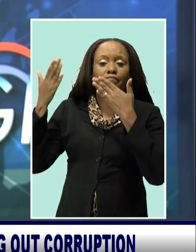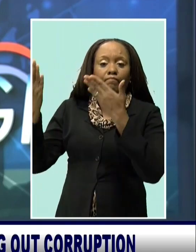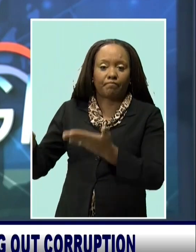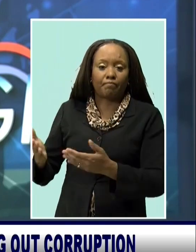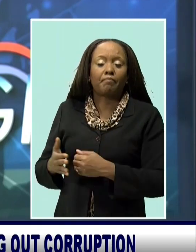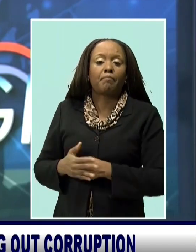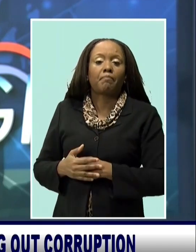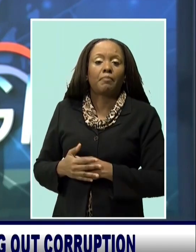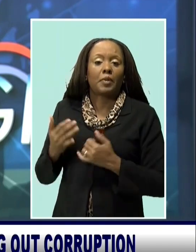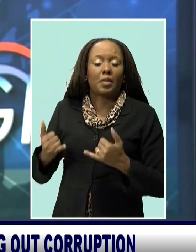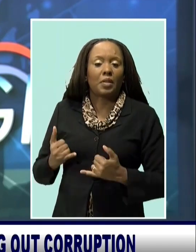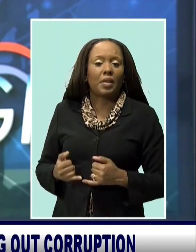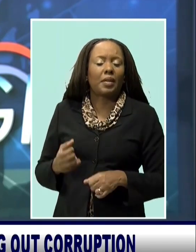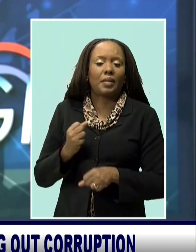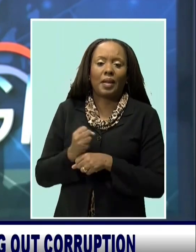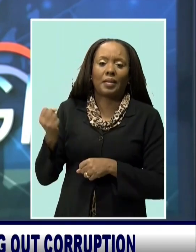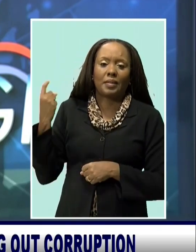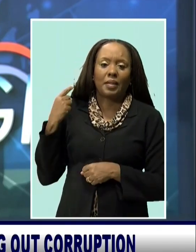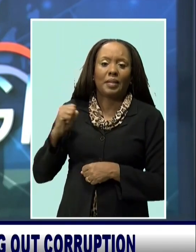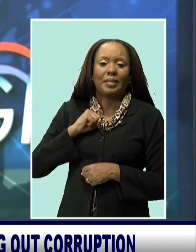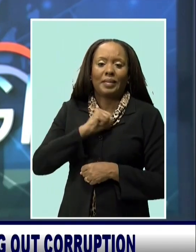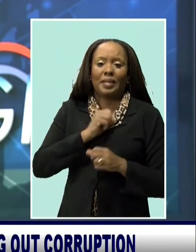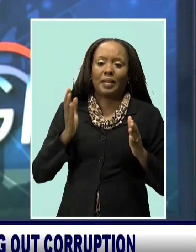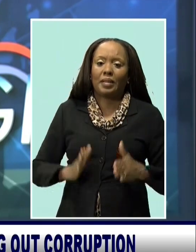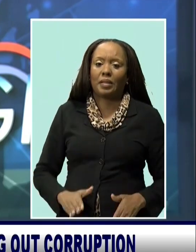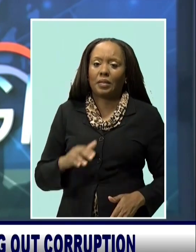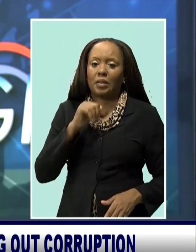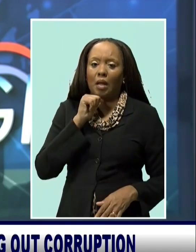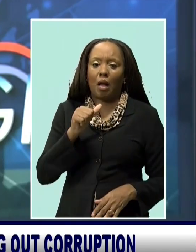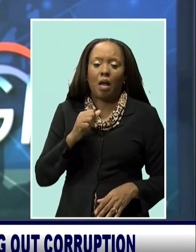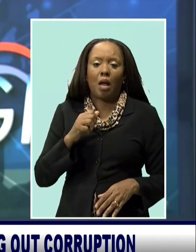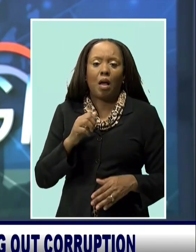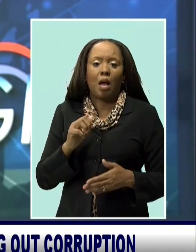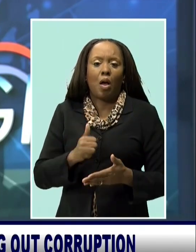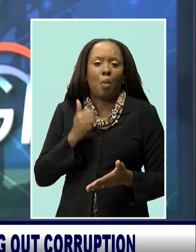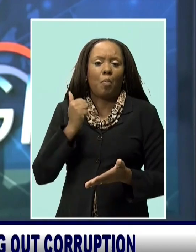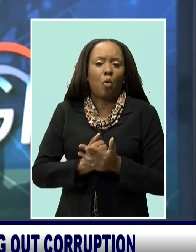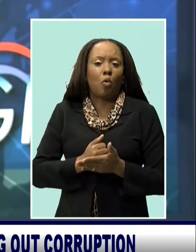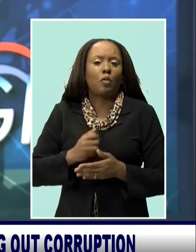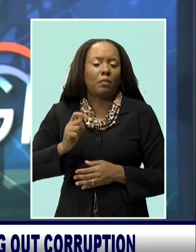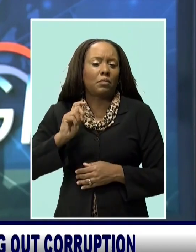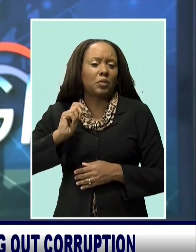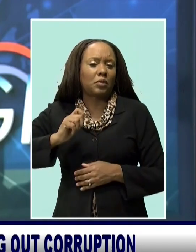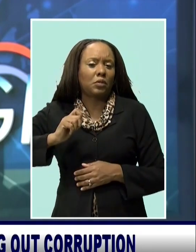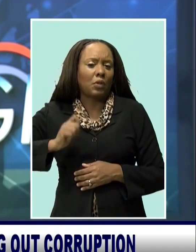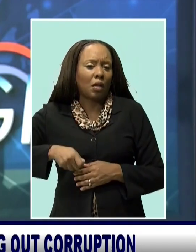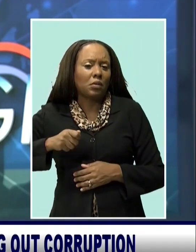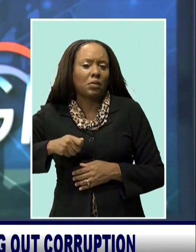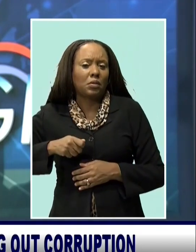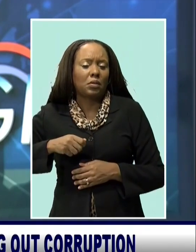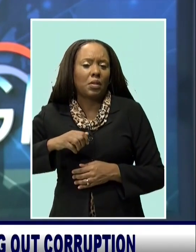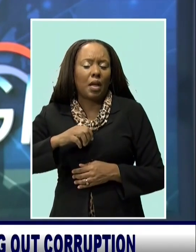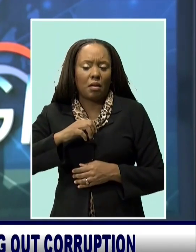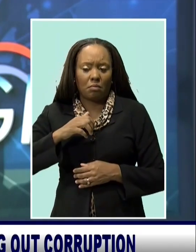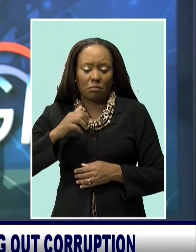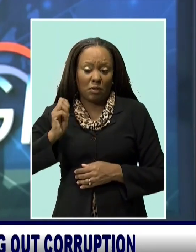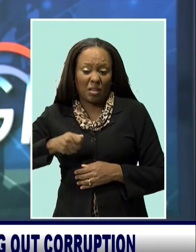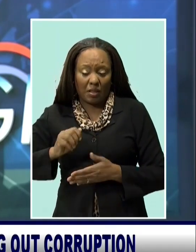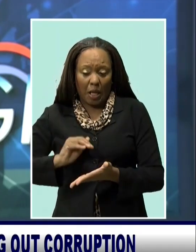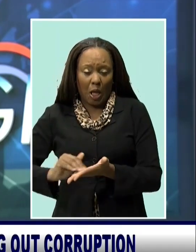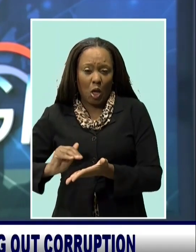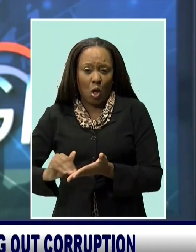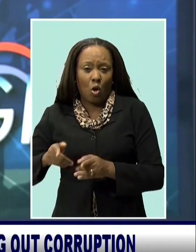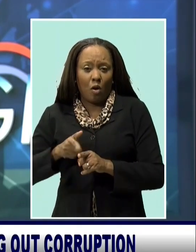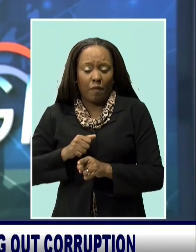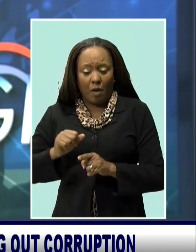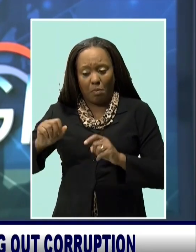year. Senators were not in favor of the exclusion of judges from scrutiny and possible prosecution. In reintroducing the bill